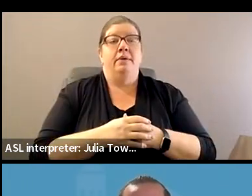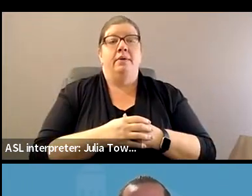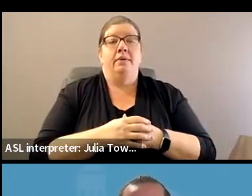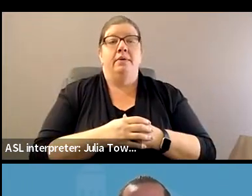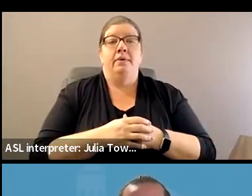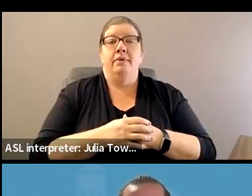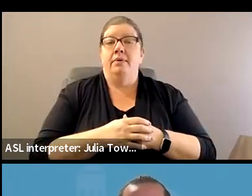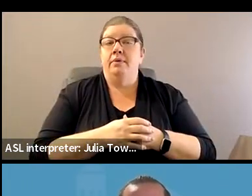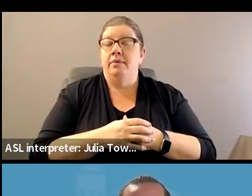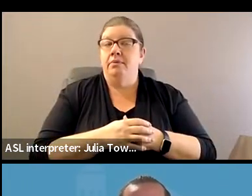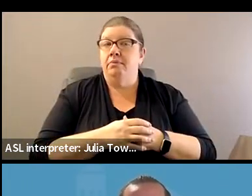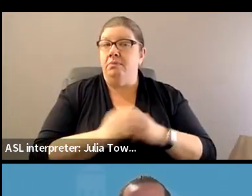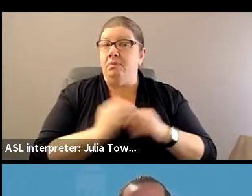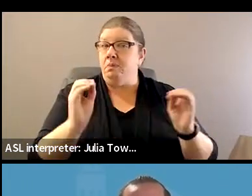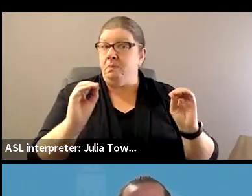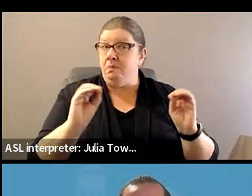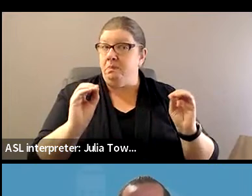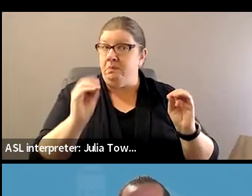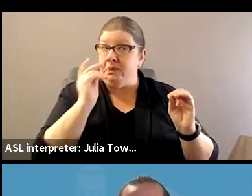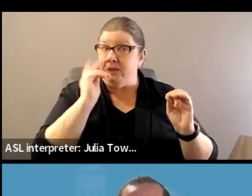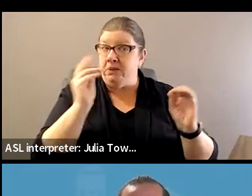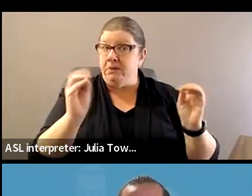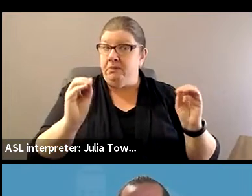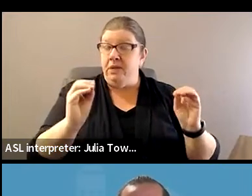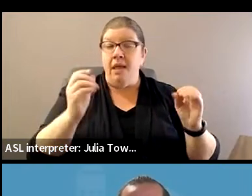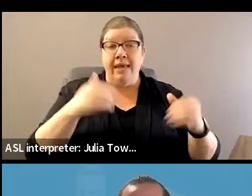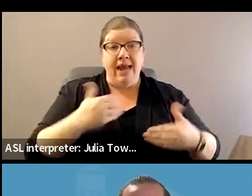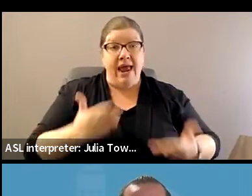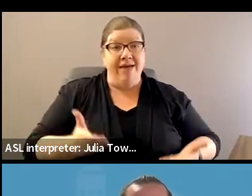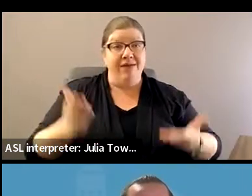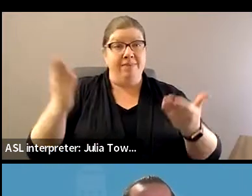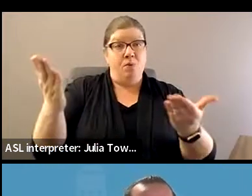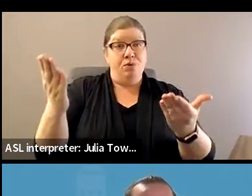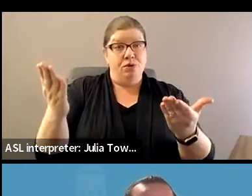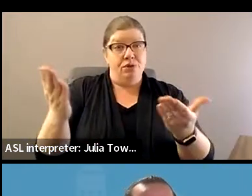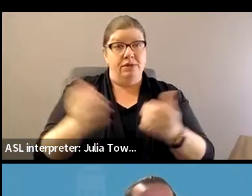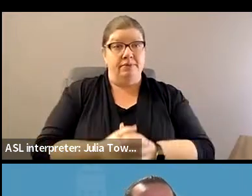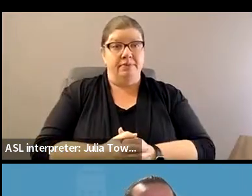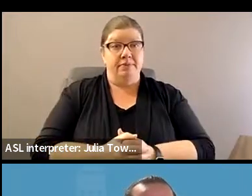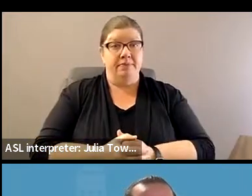Okay, seeing no items needing to be pulled, may I have a motion?